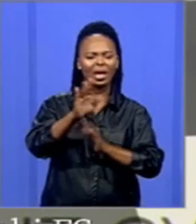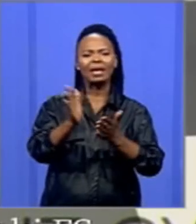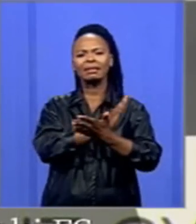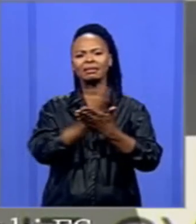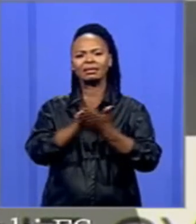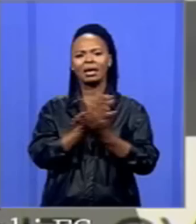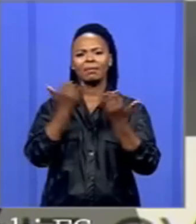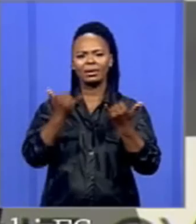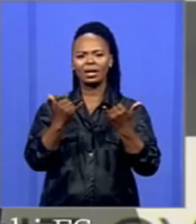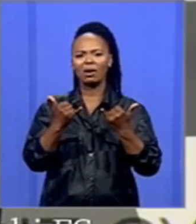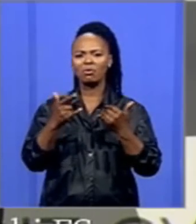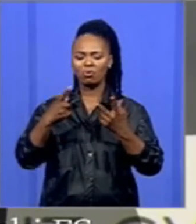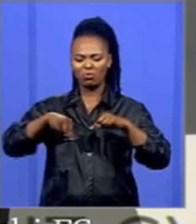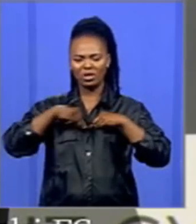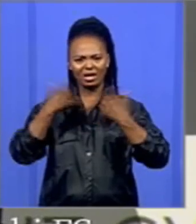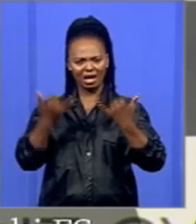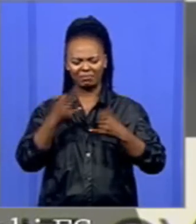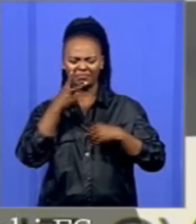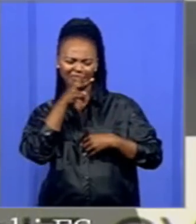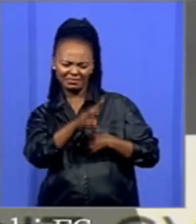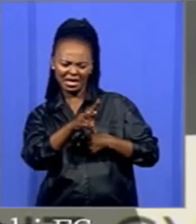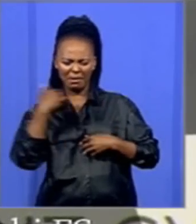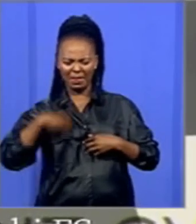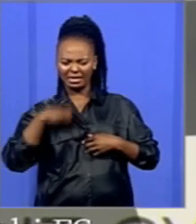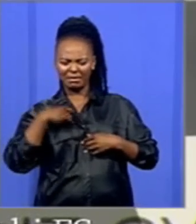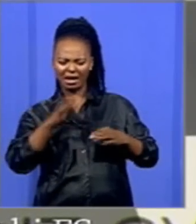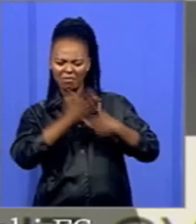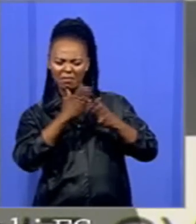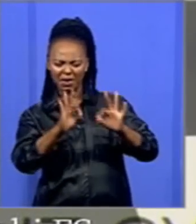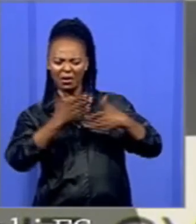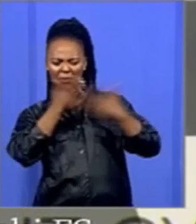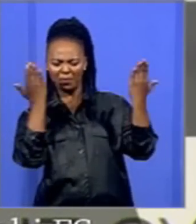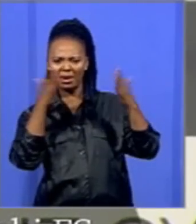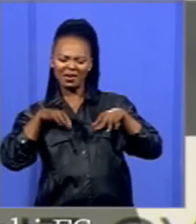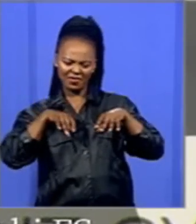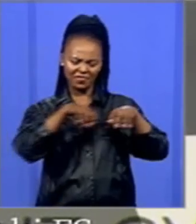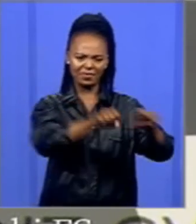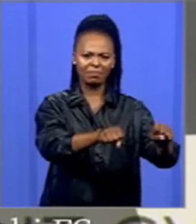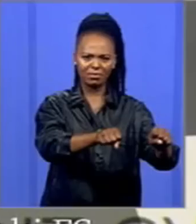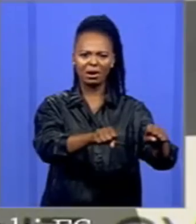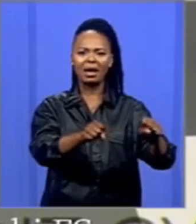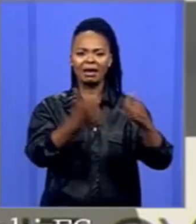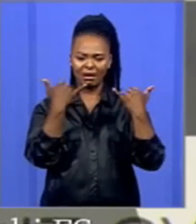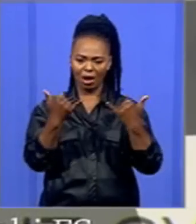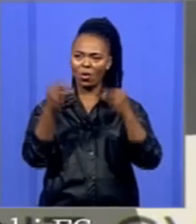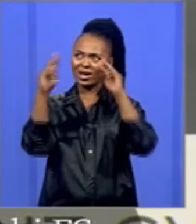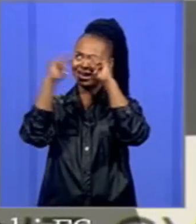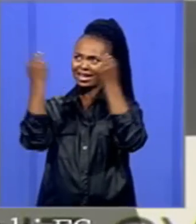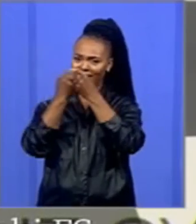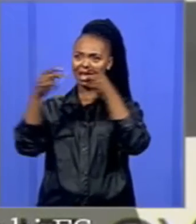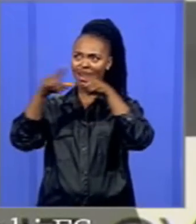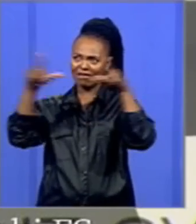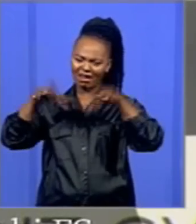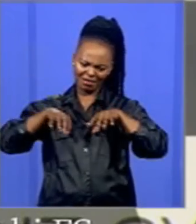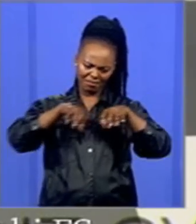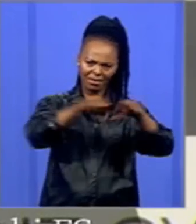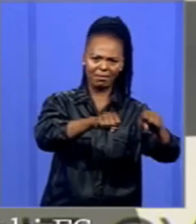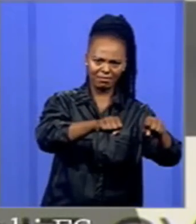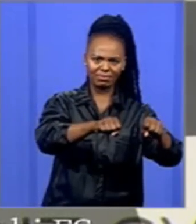etsa take over hore e etswe ke rona at national level e tshwanang le ena